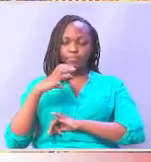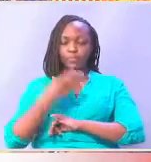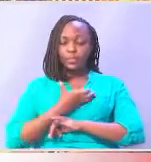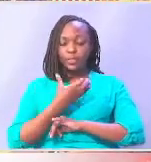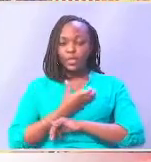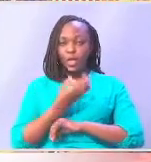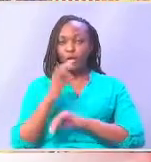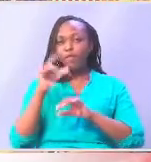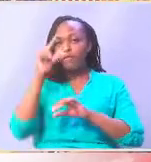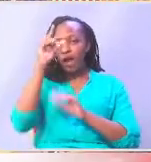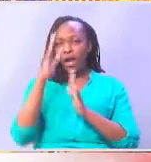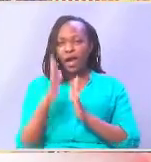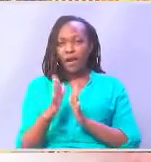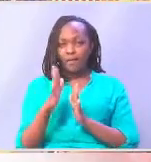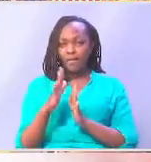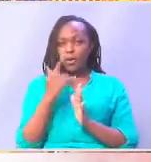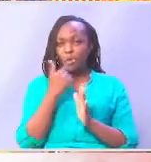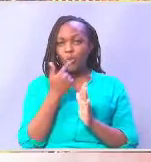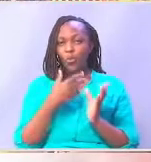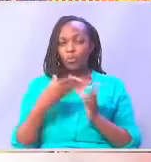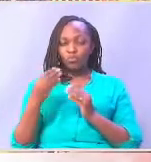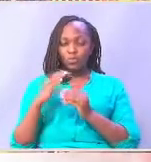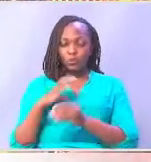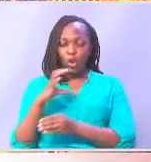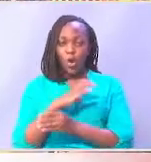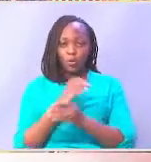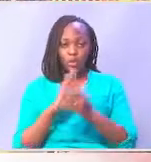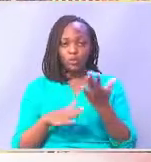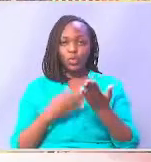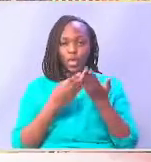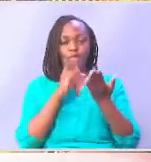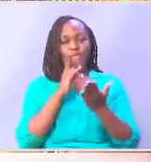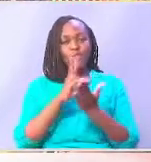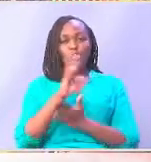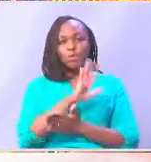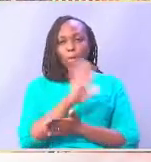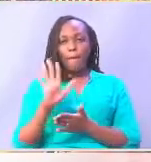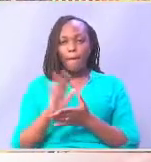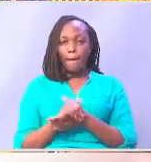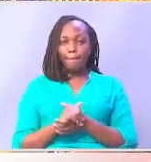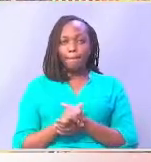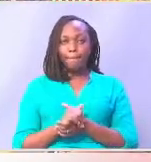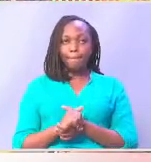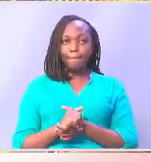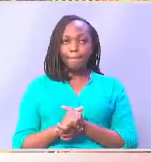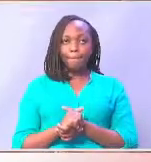the committee to submit their views. Elizabeth Mutuku tells us more.